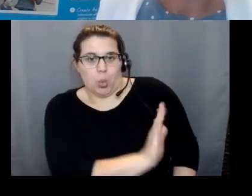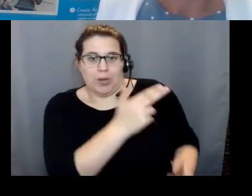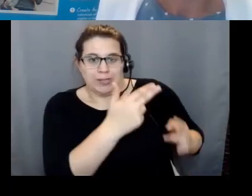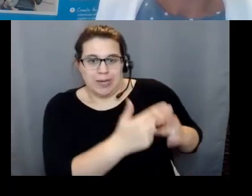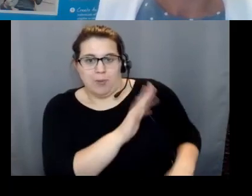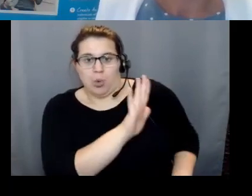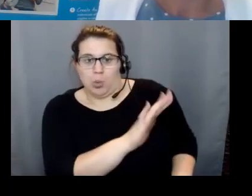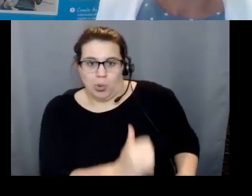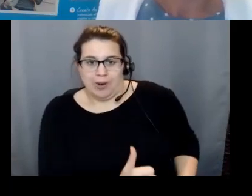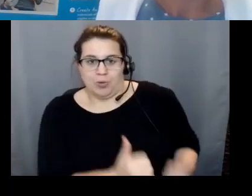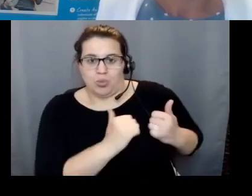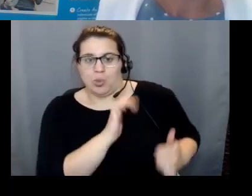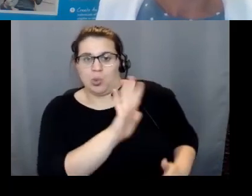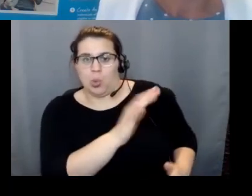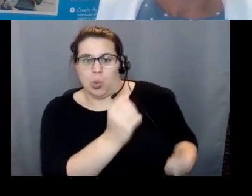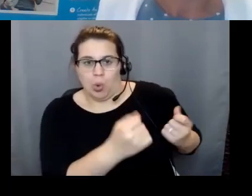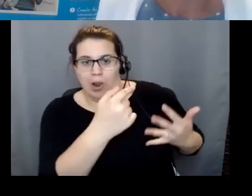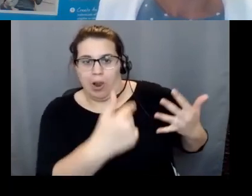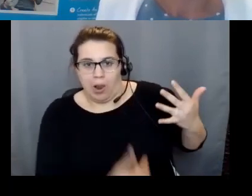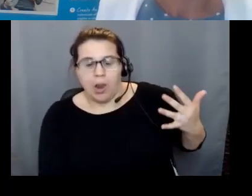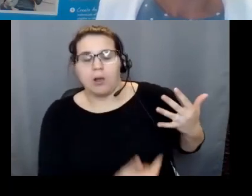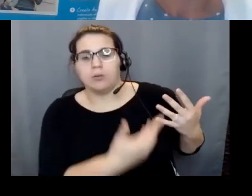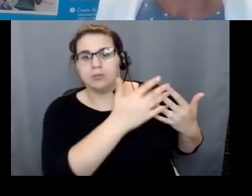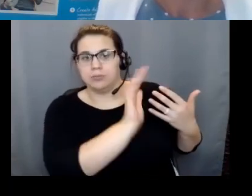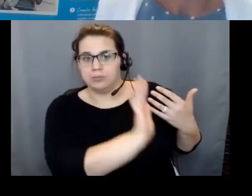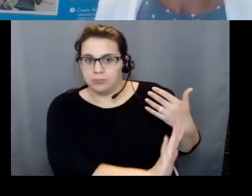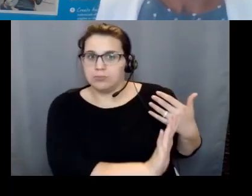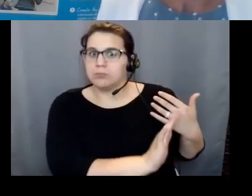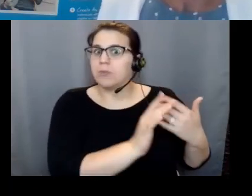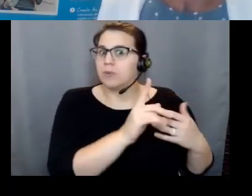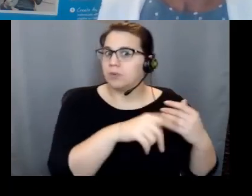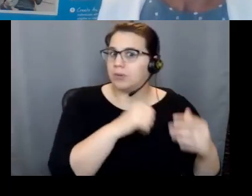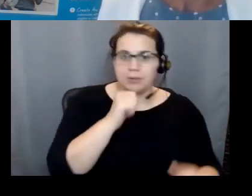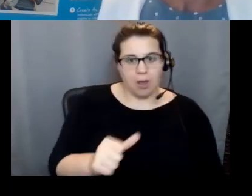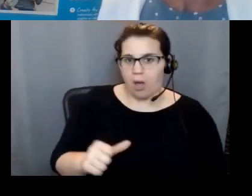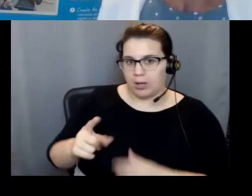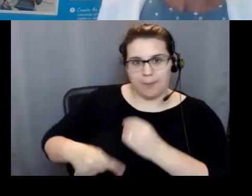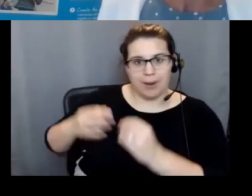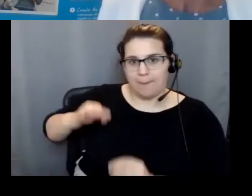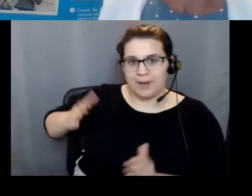yourself, and hopefully you'd know those answers rather than answers about the beneficiary.